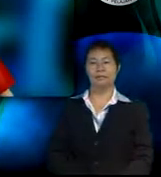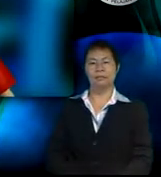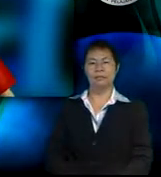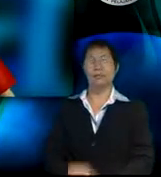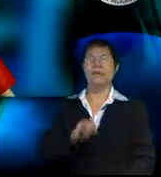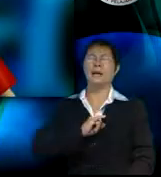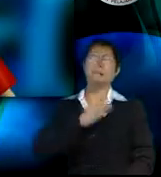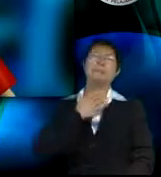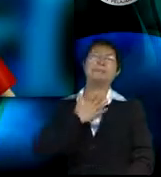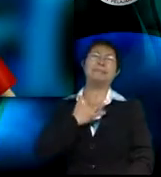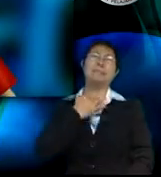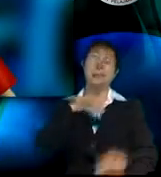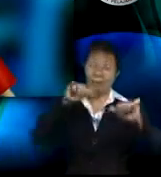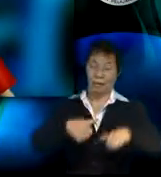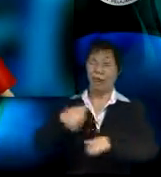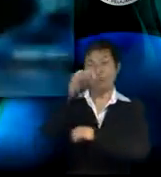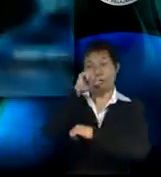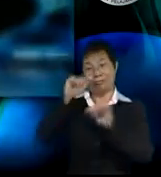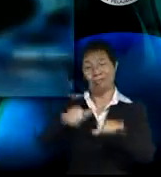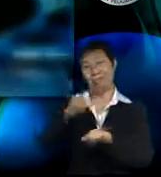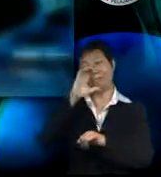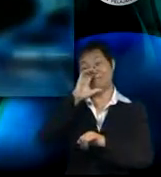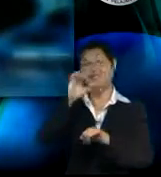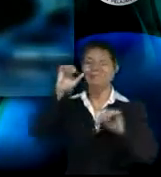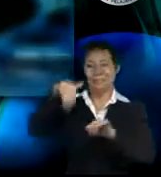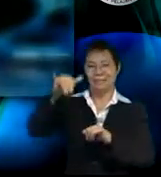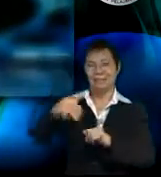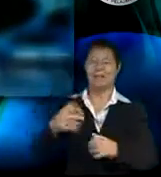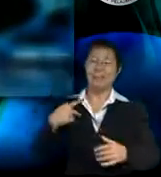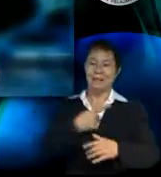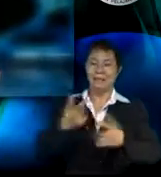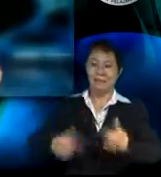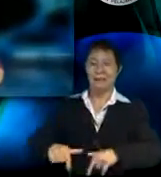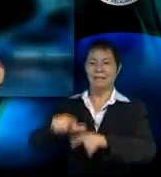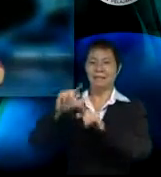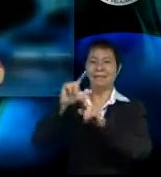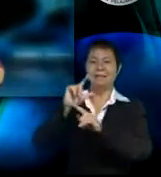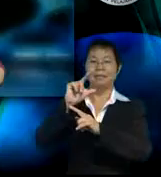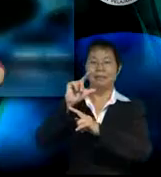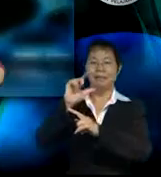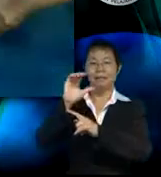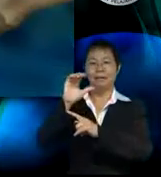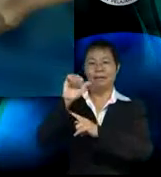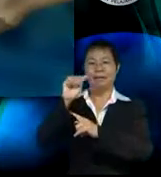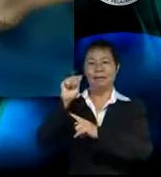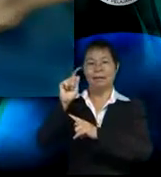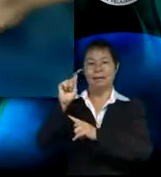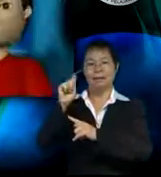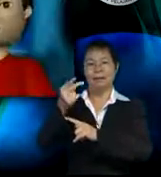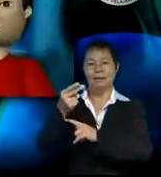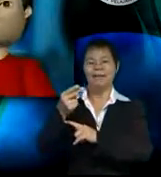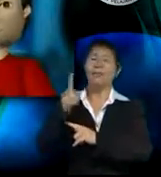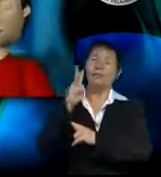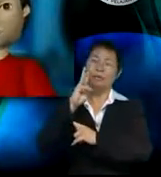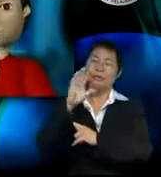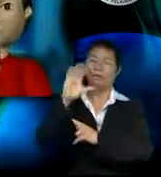I'm thirsty. Can I have a drink? Yes, let's have some canned drinks. Here.